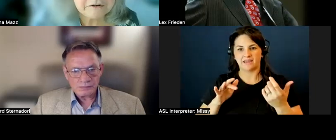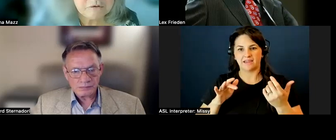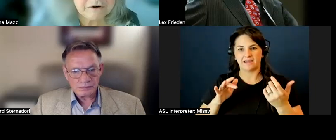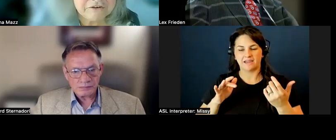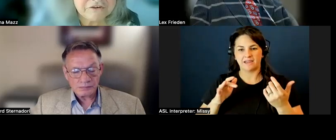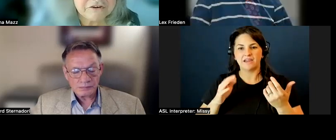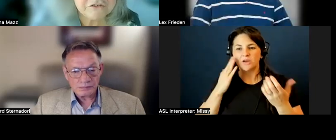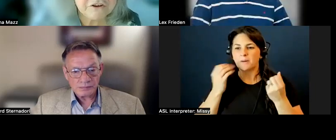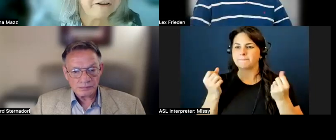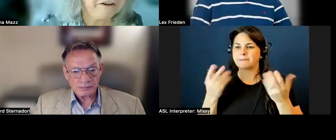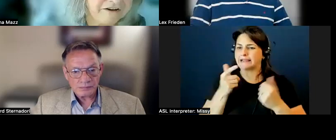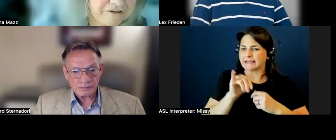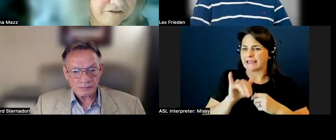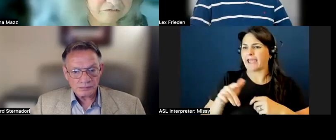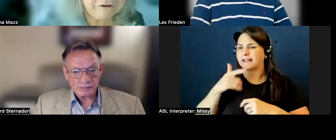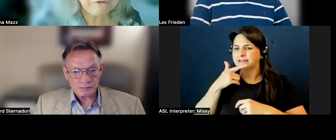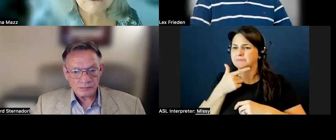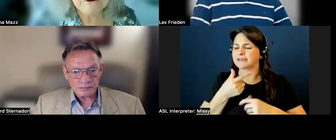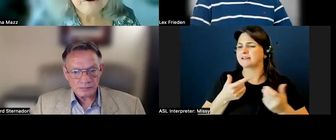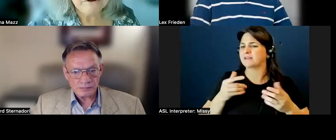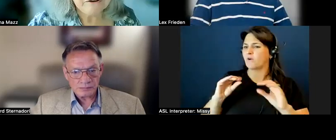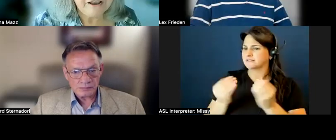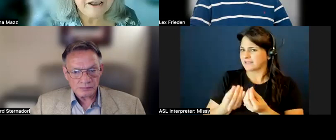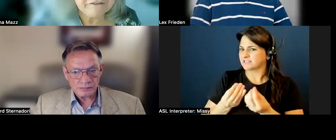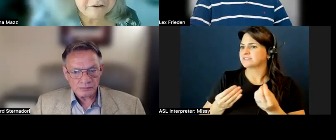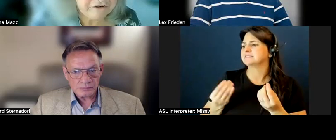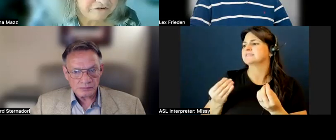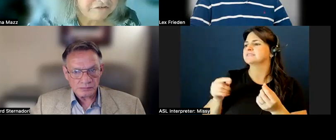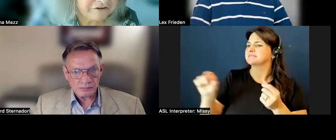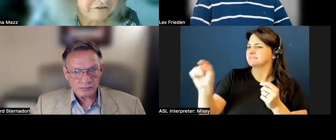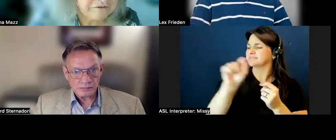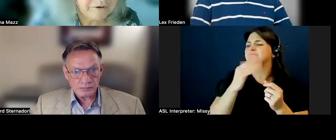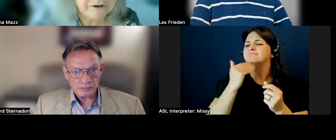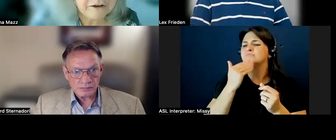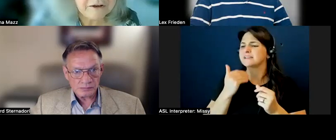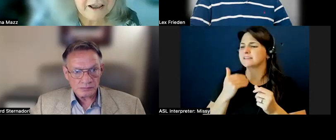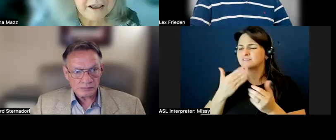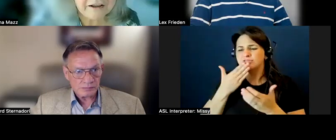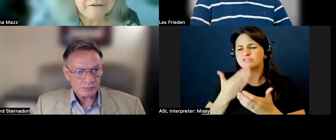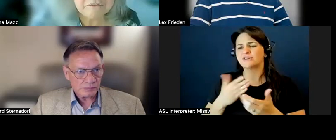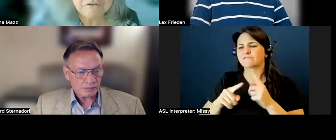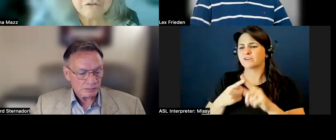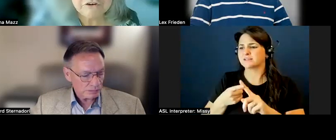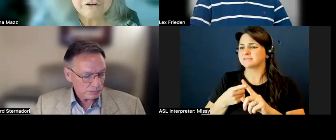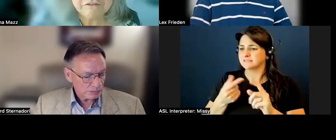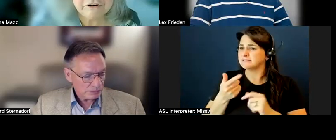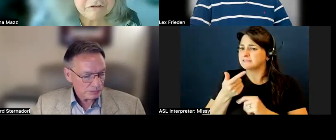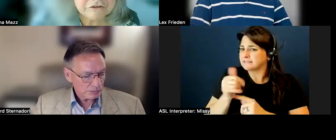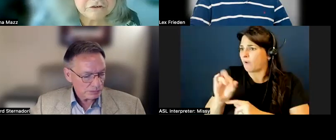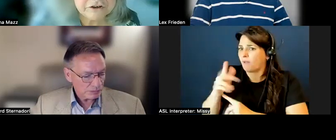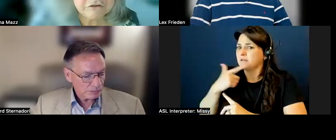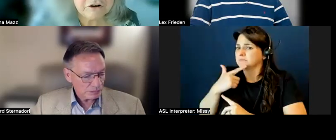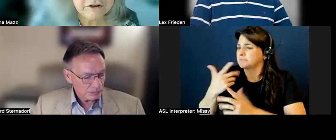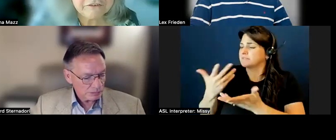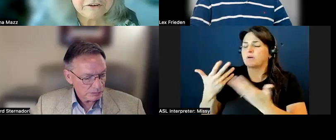and lesbian organizations, I had a dear friend who had a very severe disability, and she got